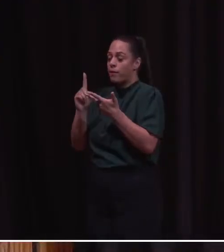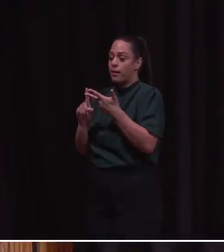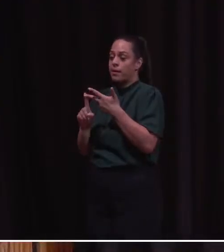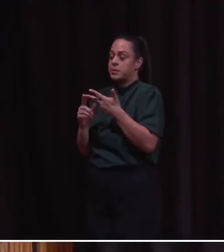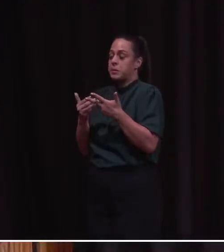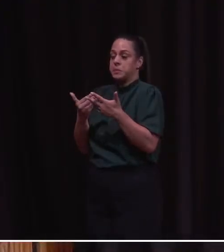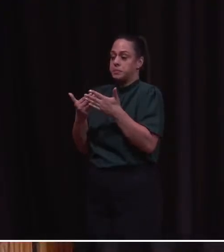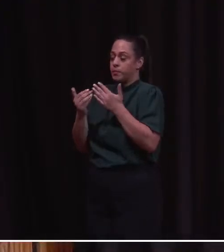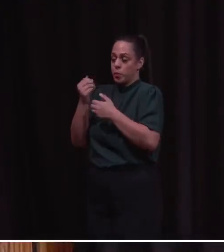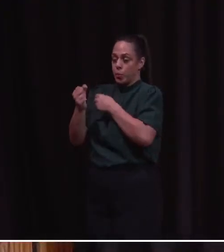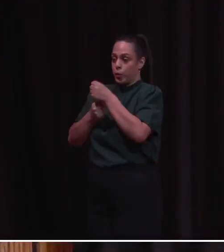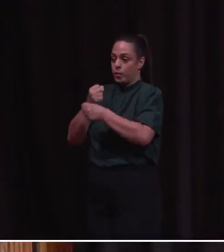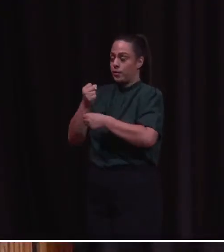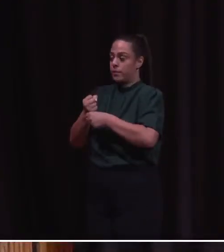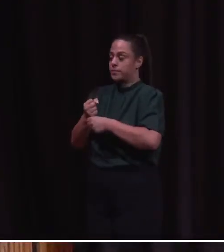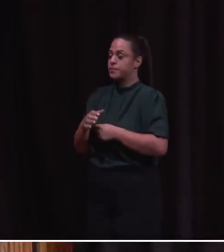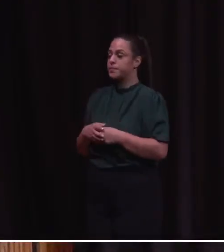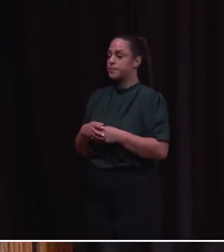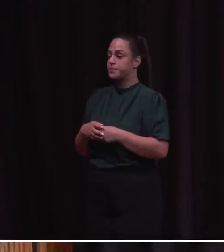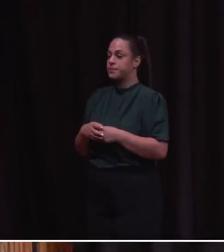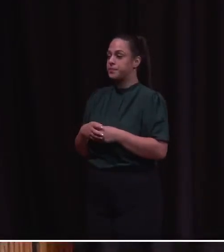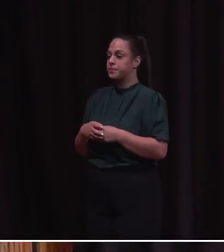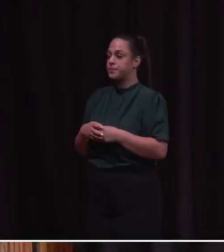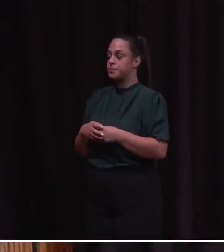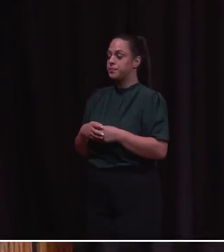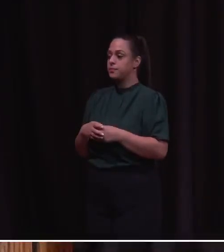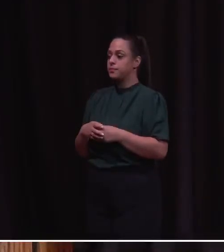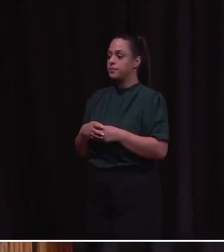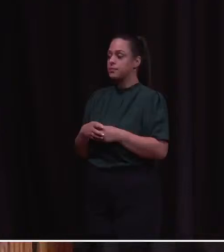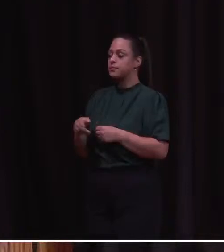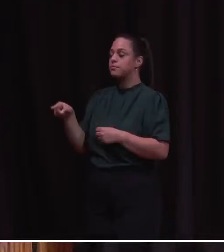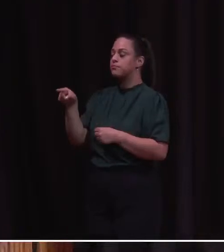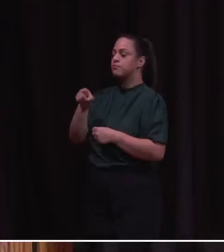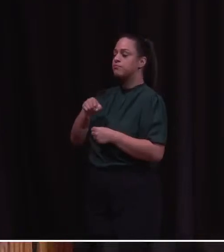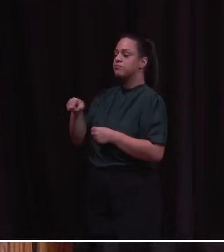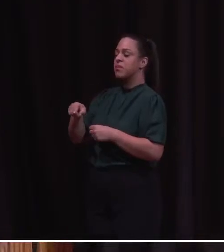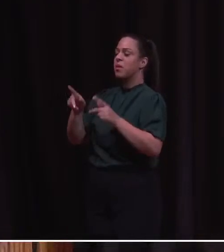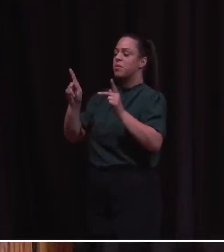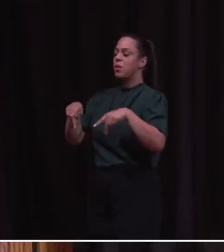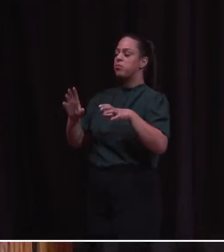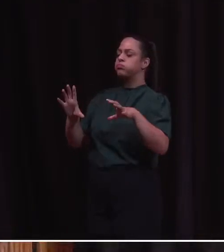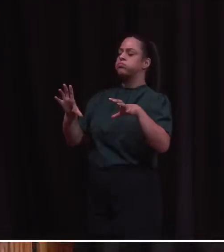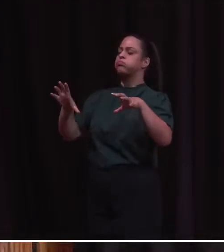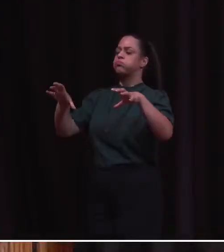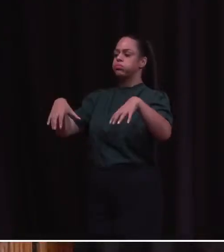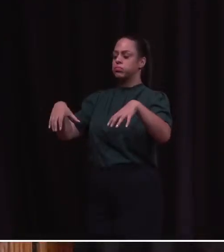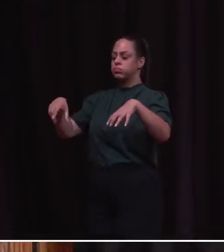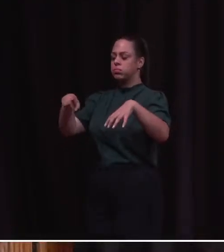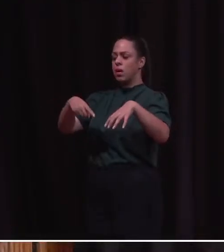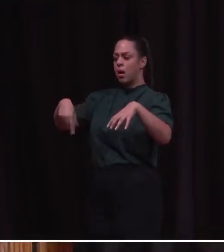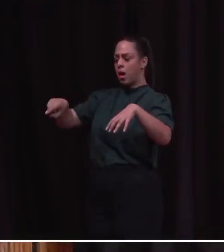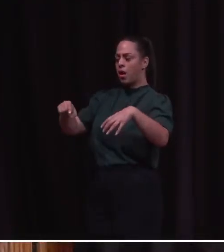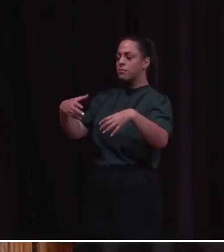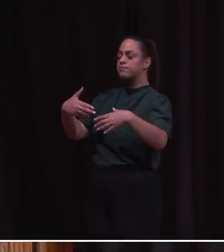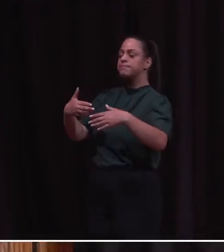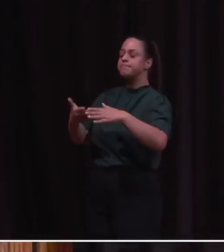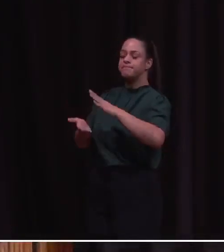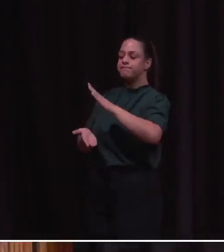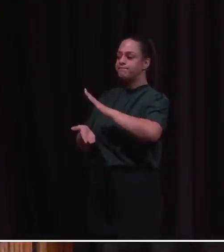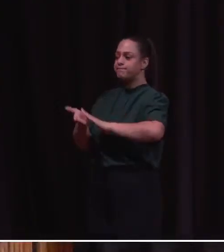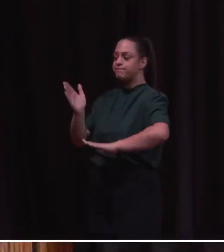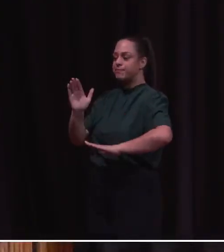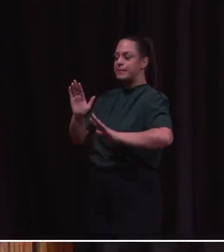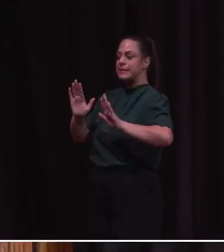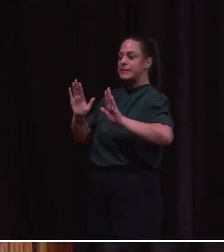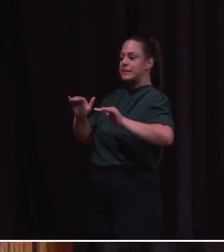and ordinary mayors and magistrates ordered them to leave their homes. These young women were conscripted to labor as far as 8